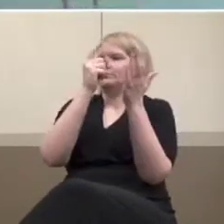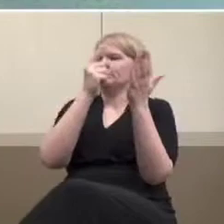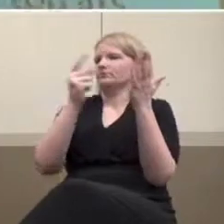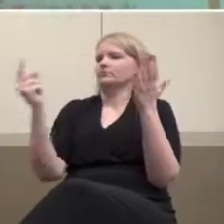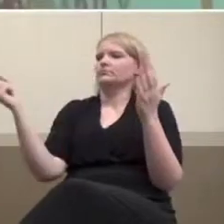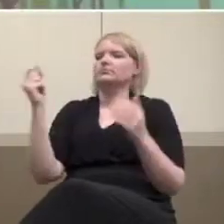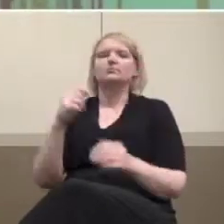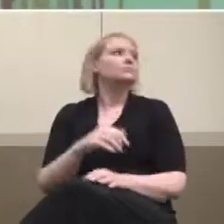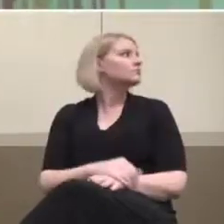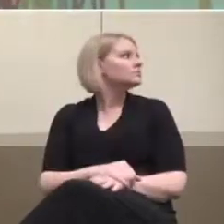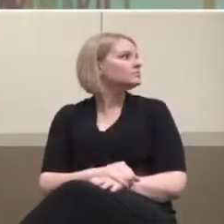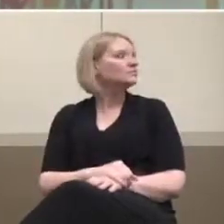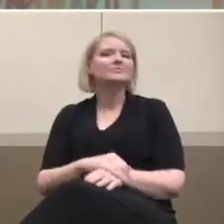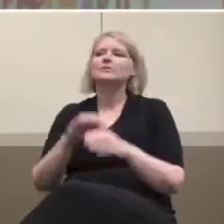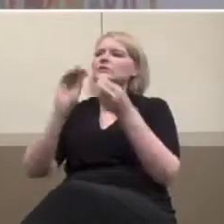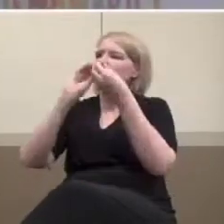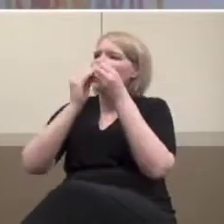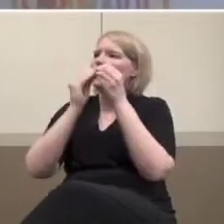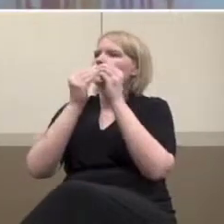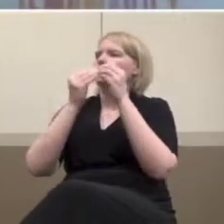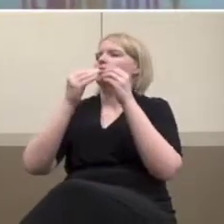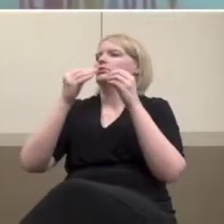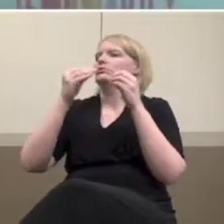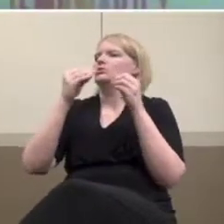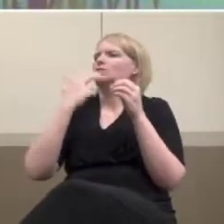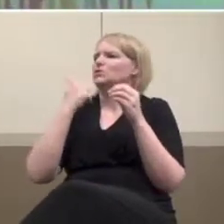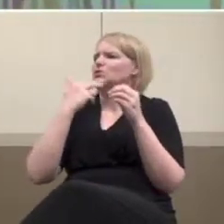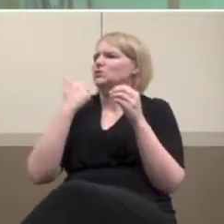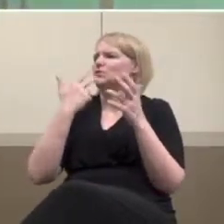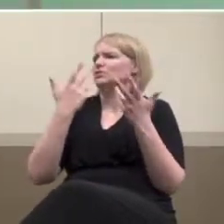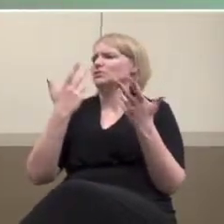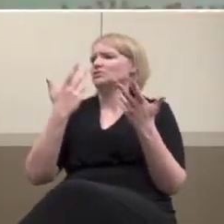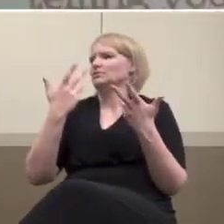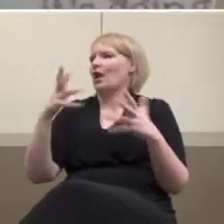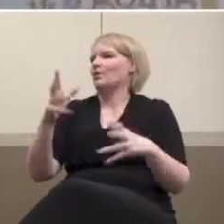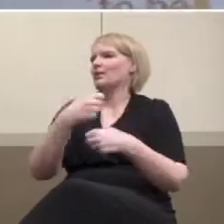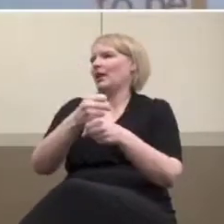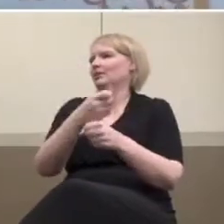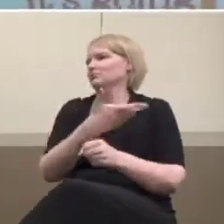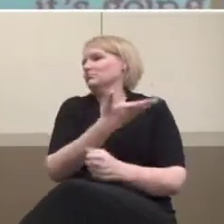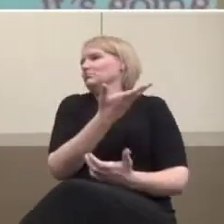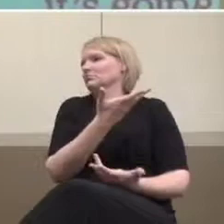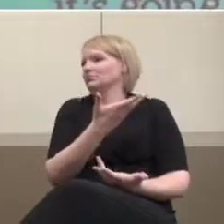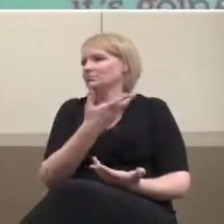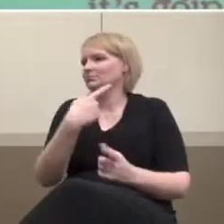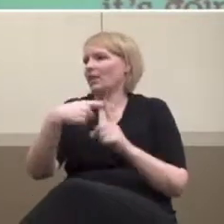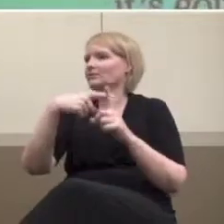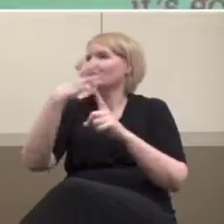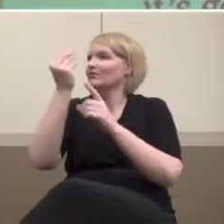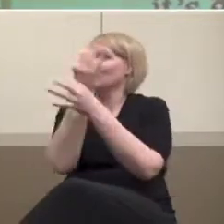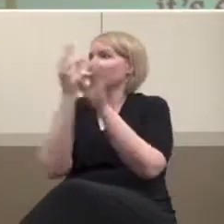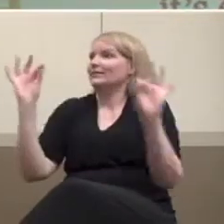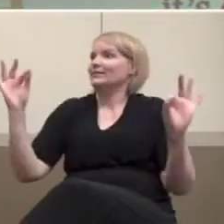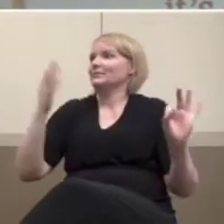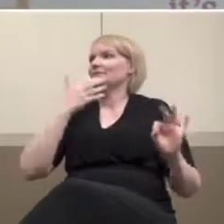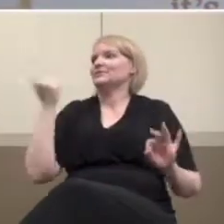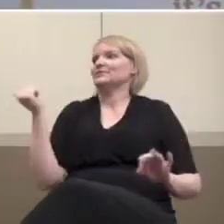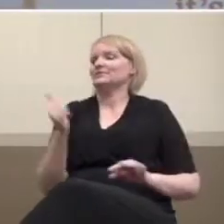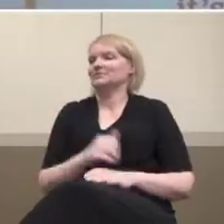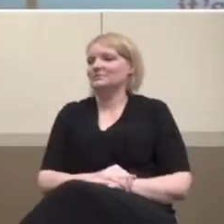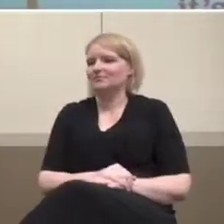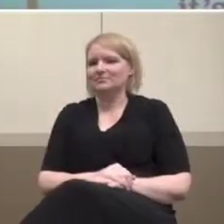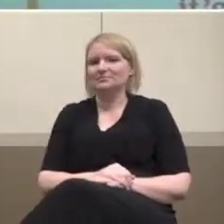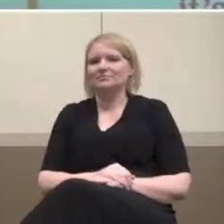like numbers, all this stuff that's really cutesy and it's already made, so that's definitely a plus, and it's free, so that's even better. So